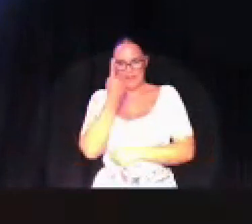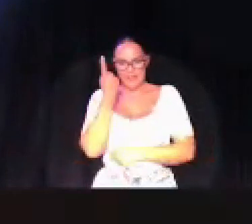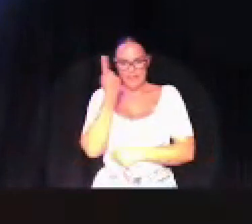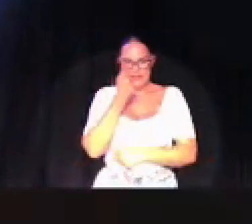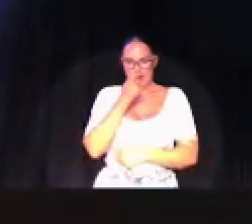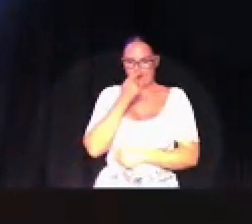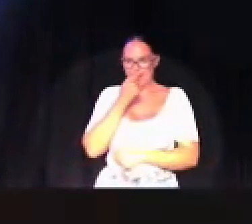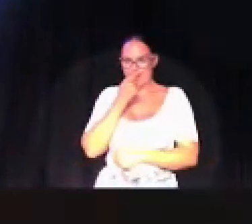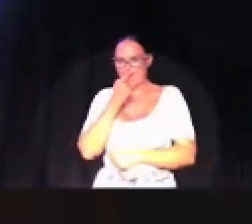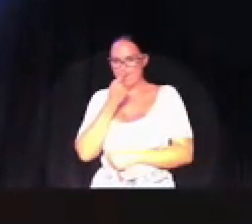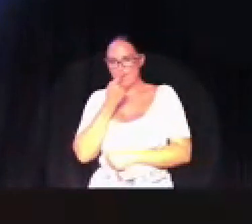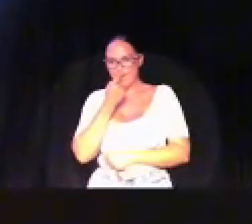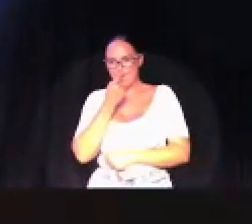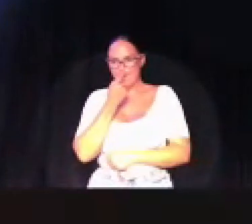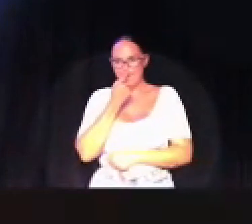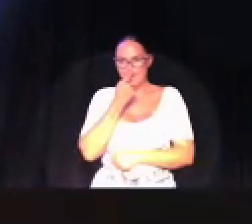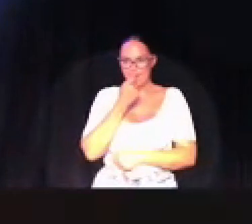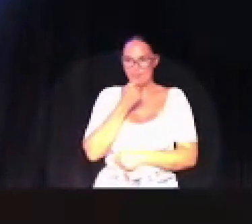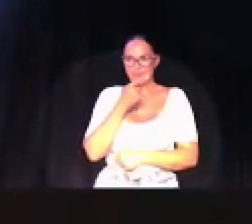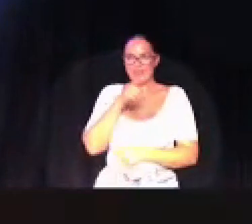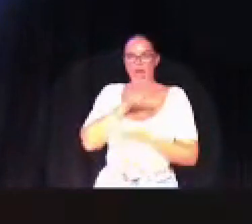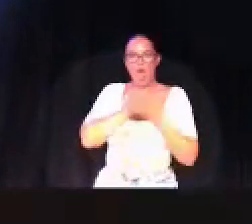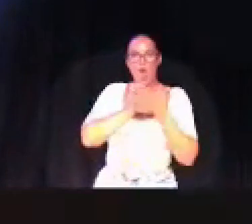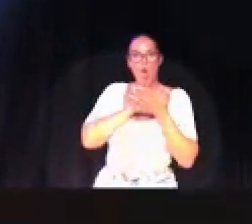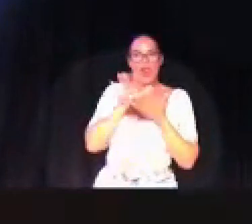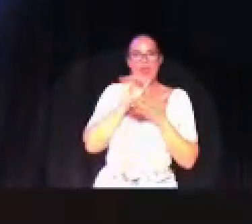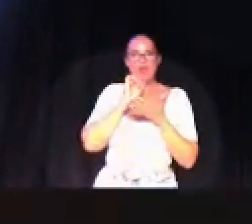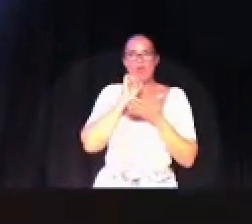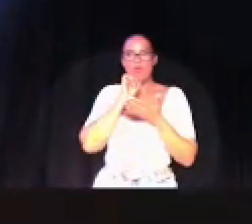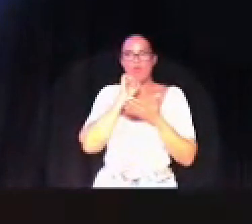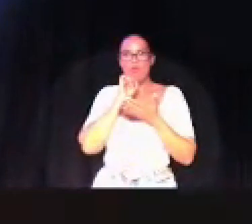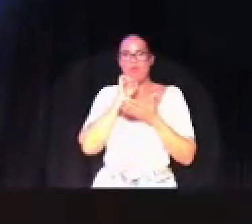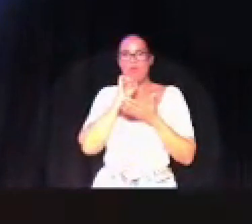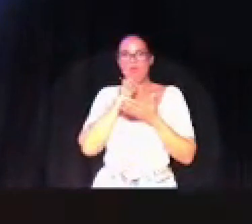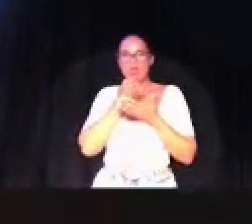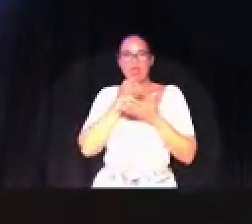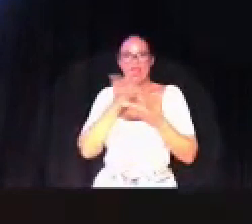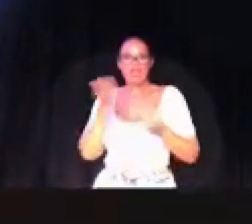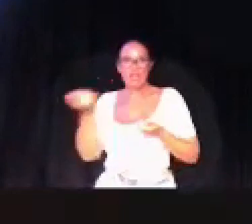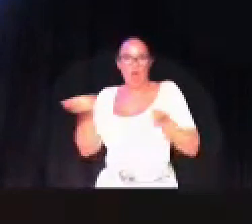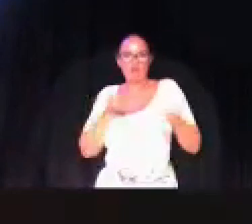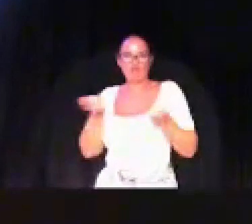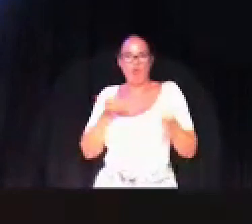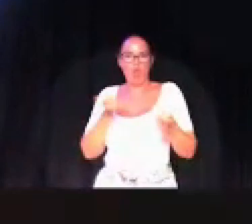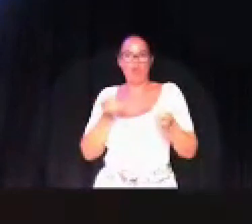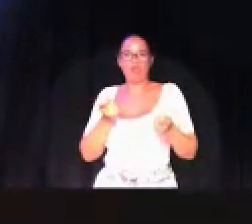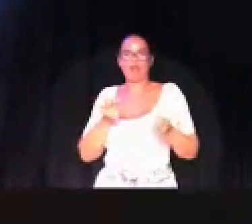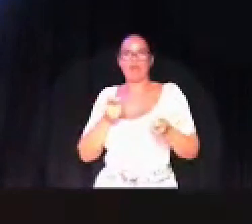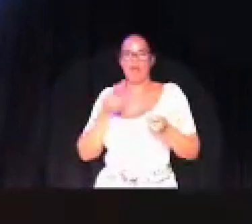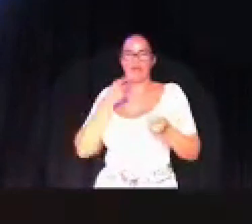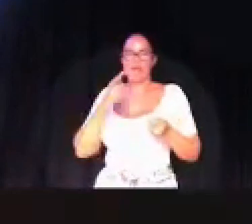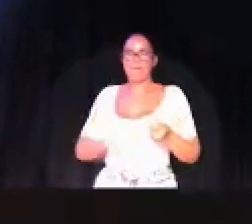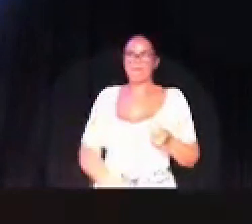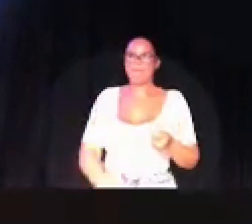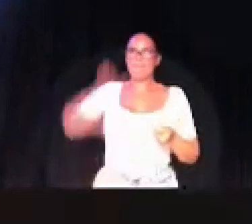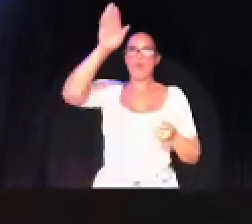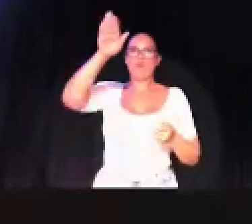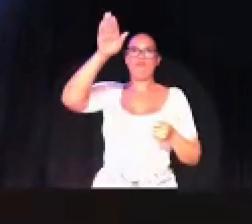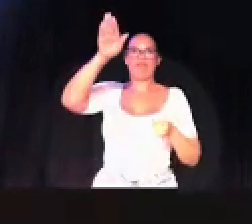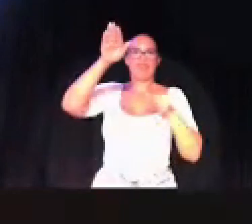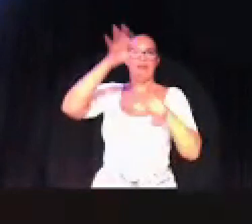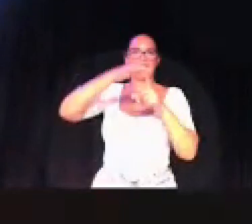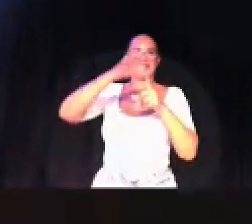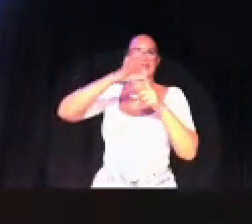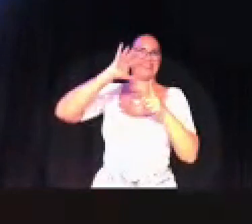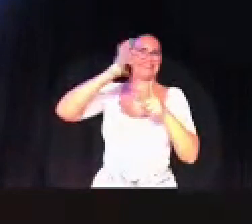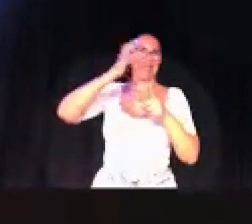of Hollie is going to, I am going to control the sound by moving my arm in this direction or doing this movement. Then the movement